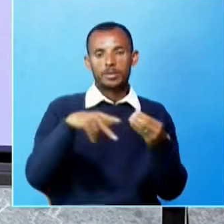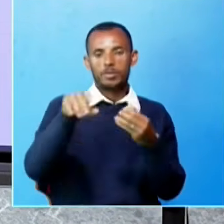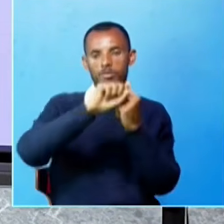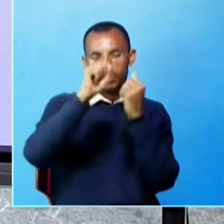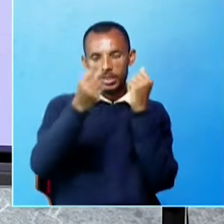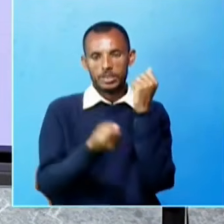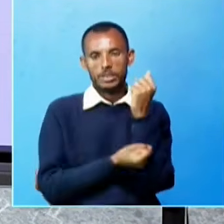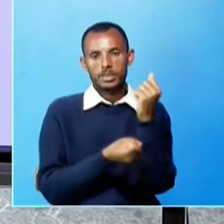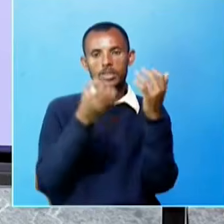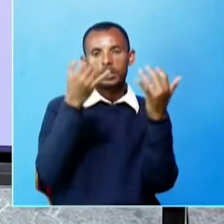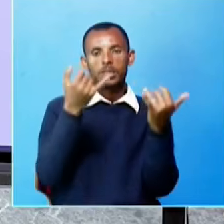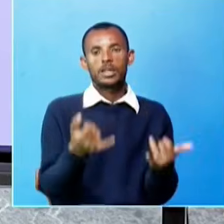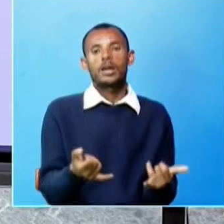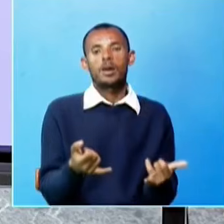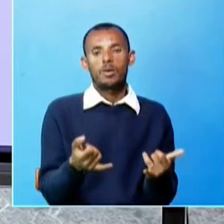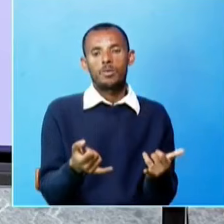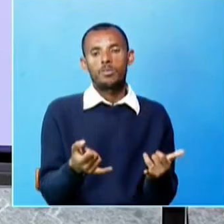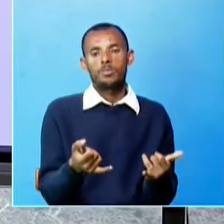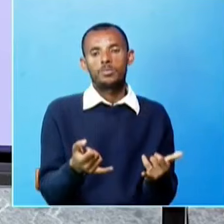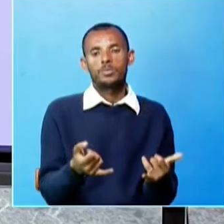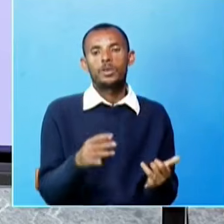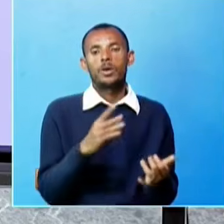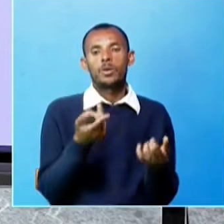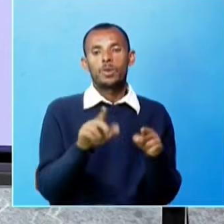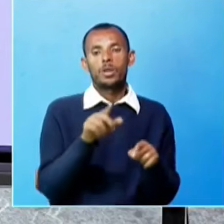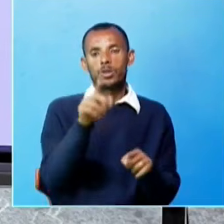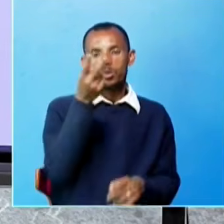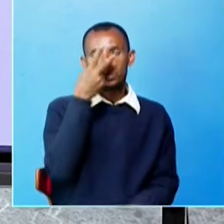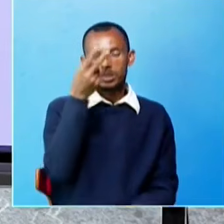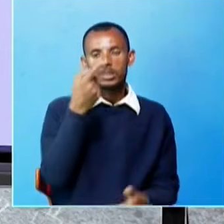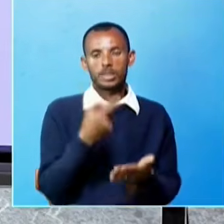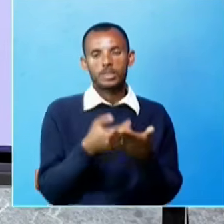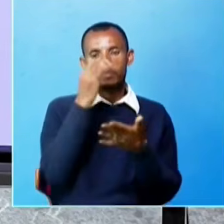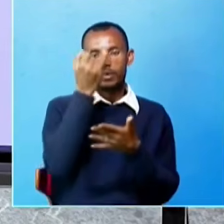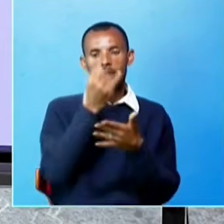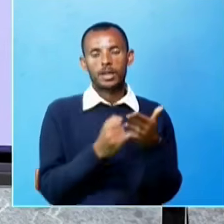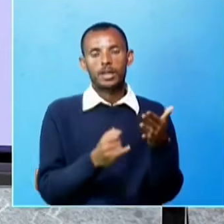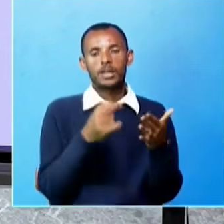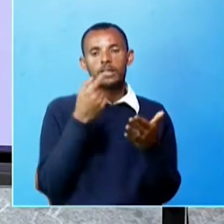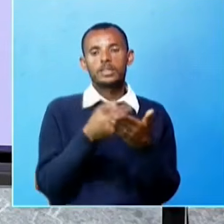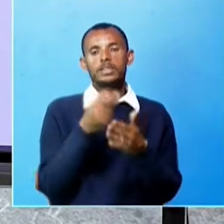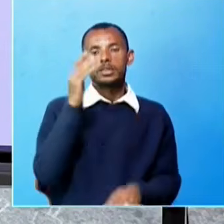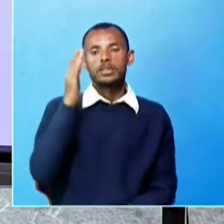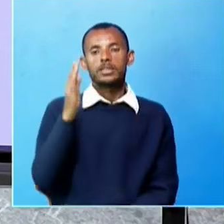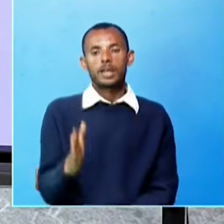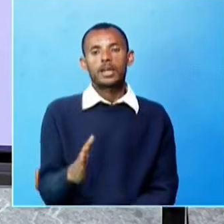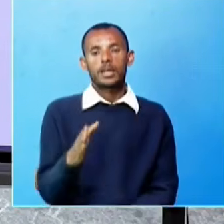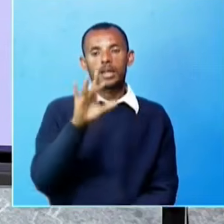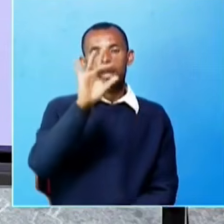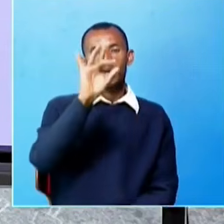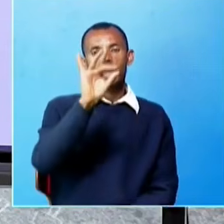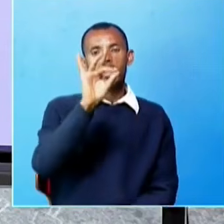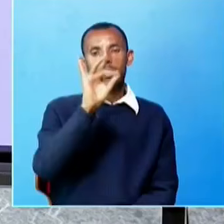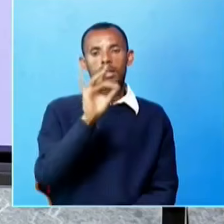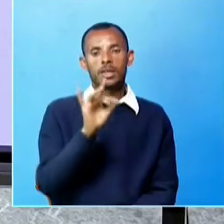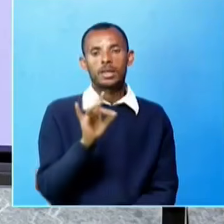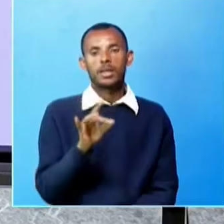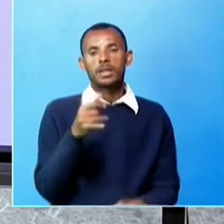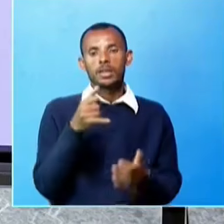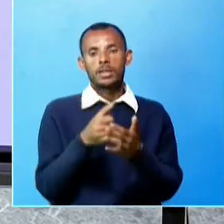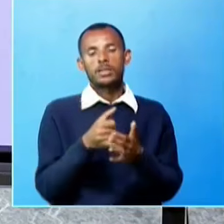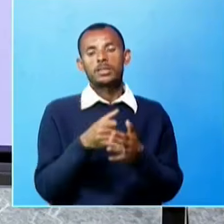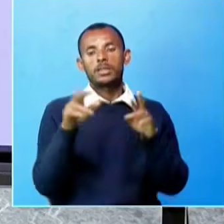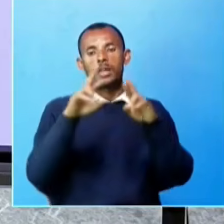base. Now, whenever you see this figure, this side is 8. Since it's